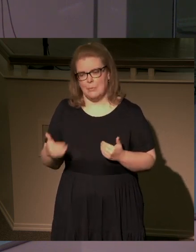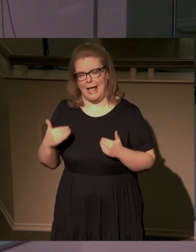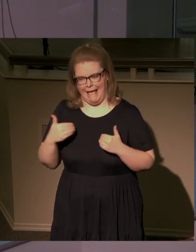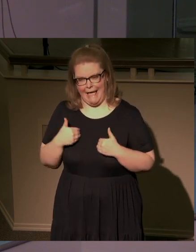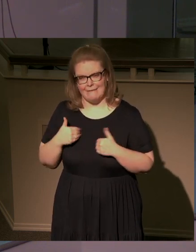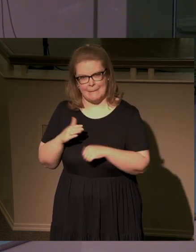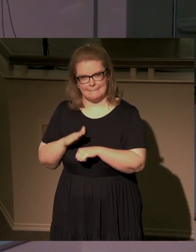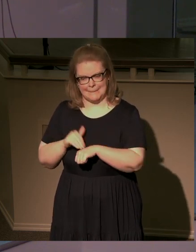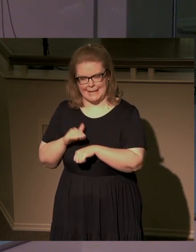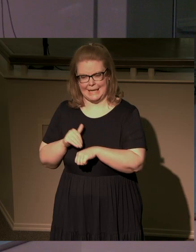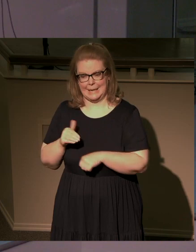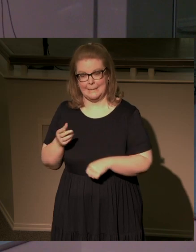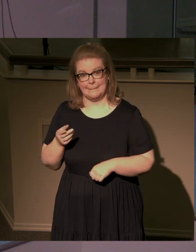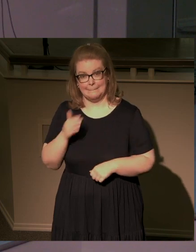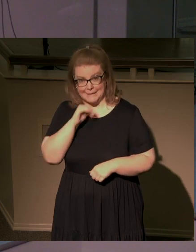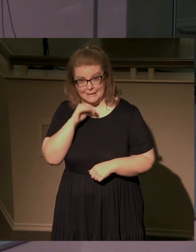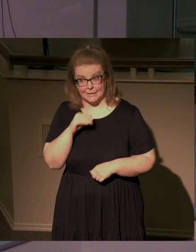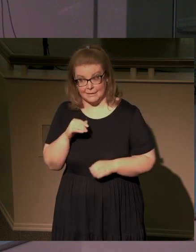pig.